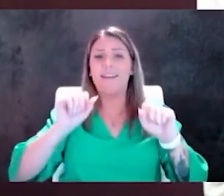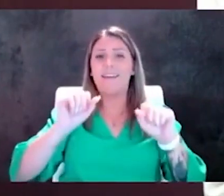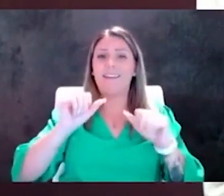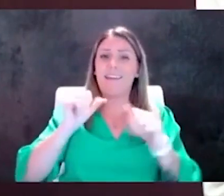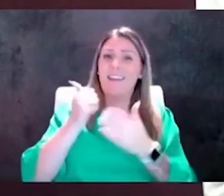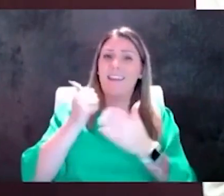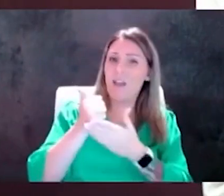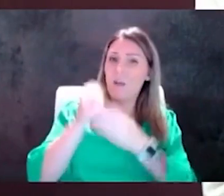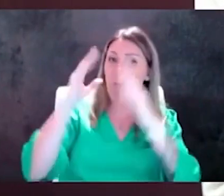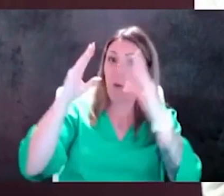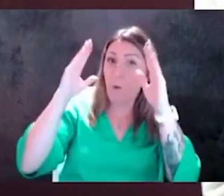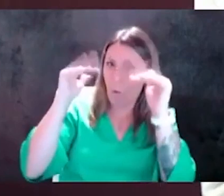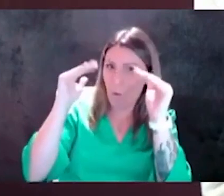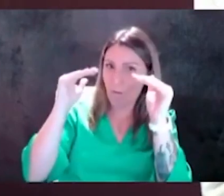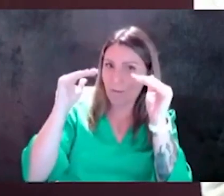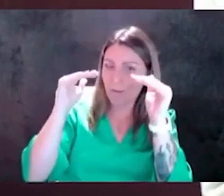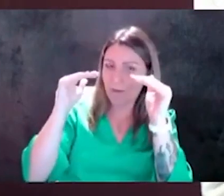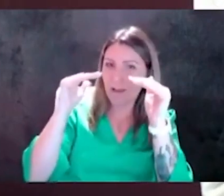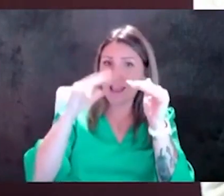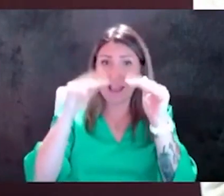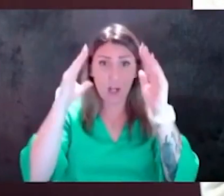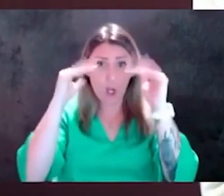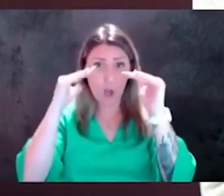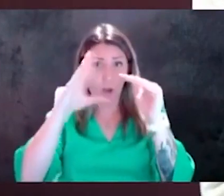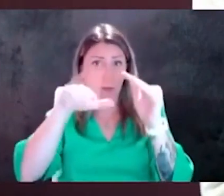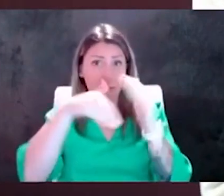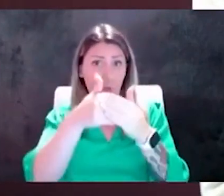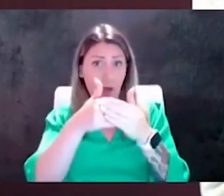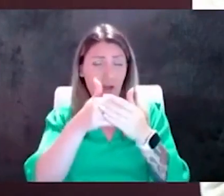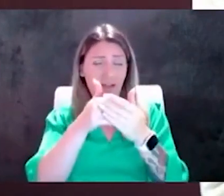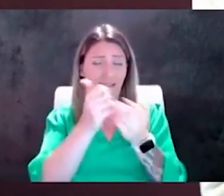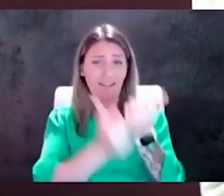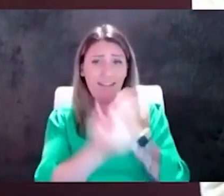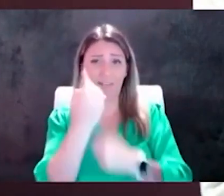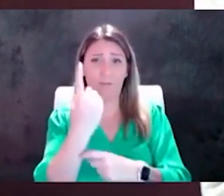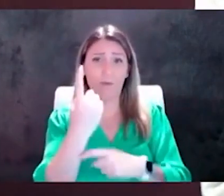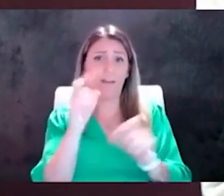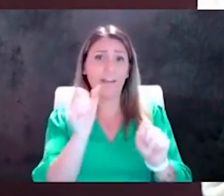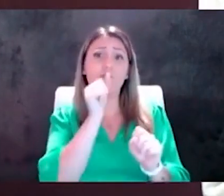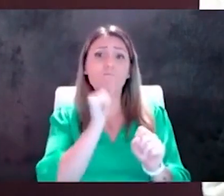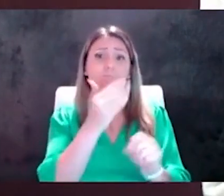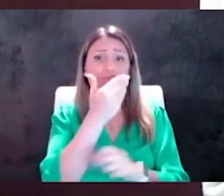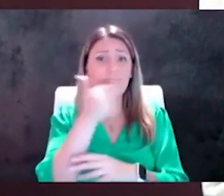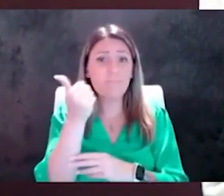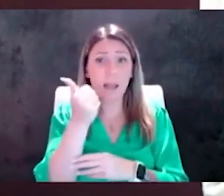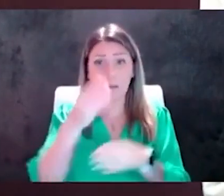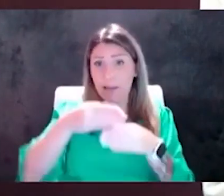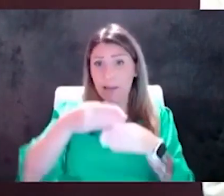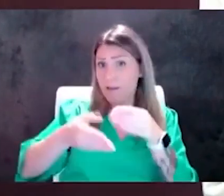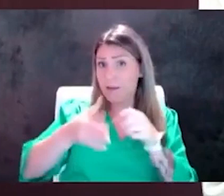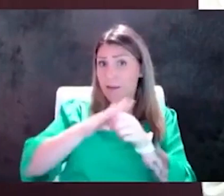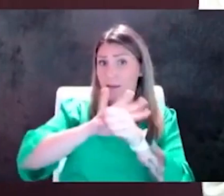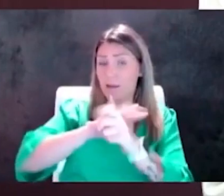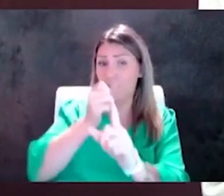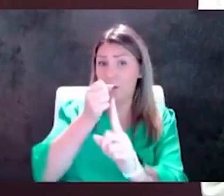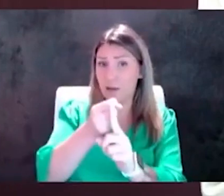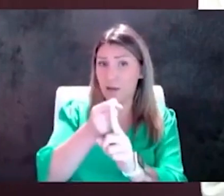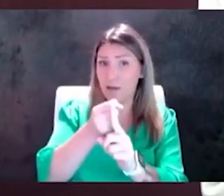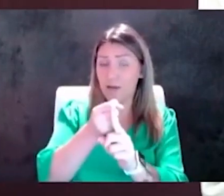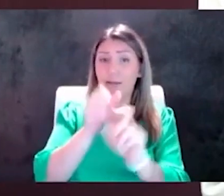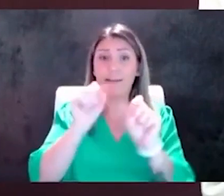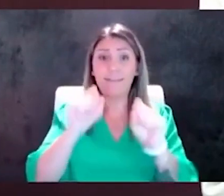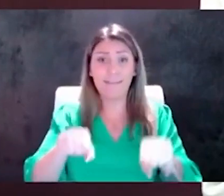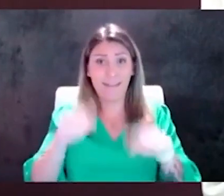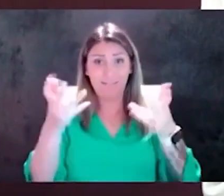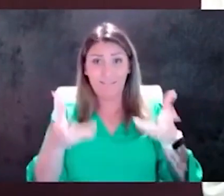And with hope, we can all cope a little better, because the end of the pandemic can come about. It does take all of us. It